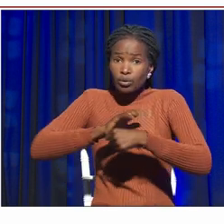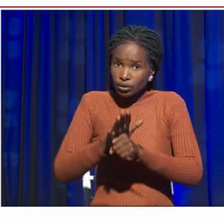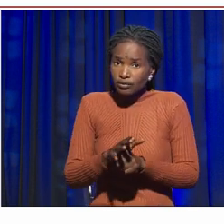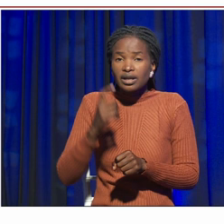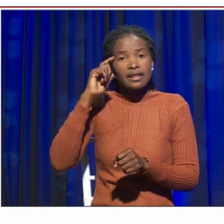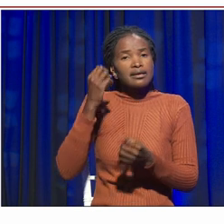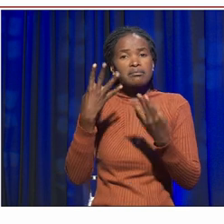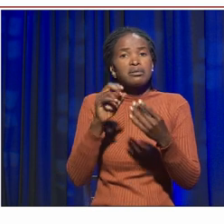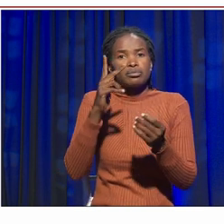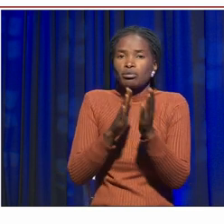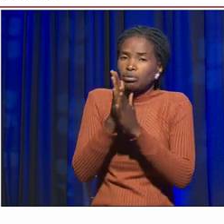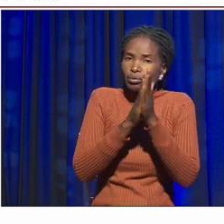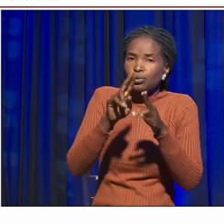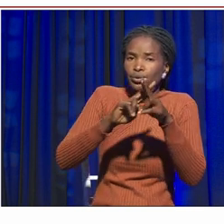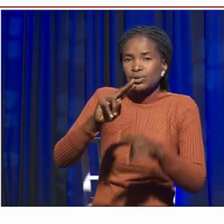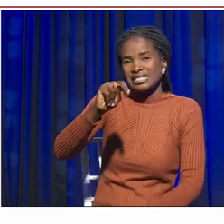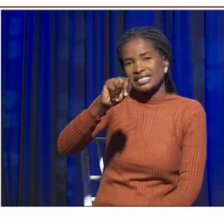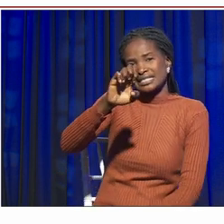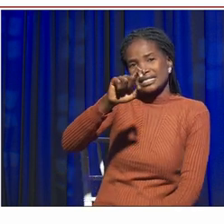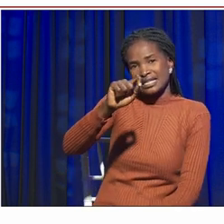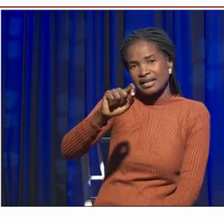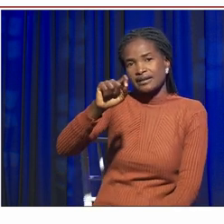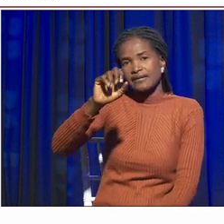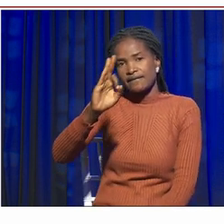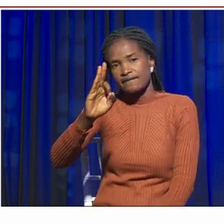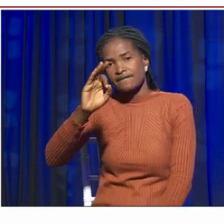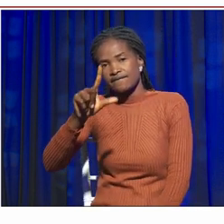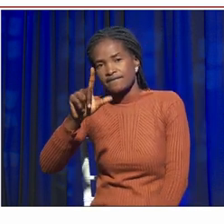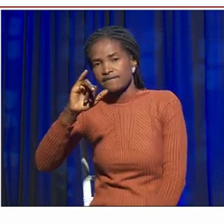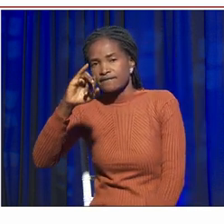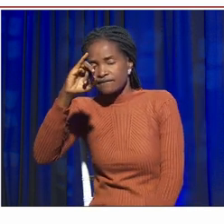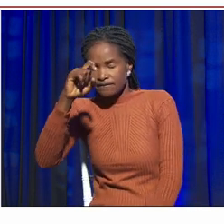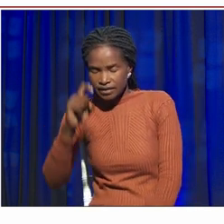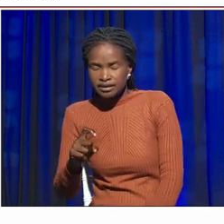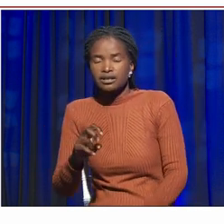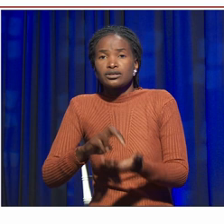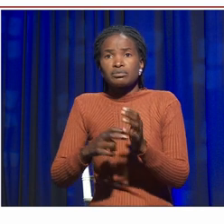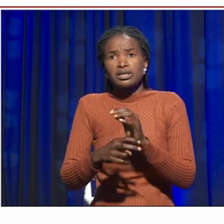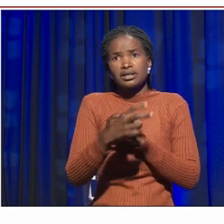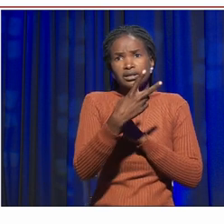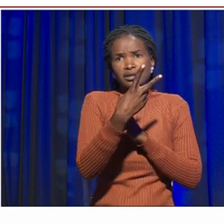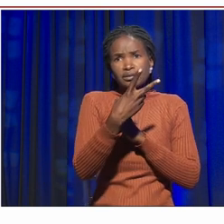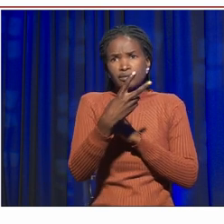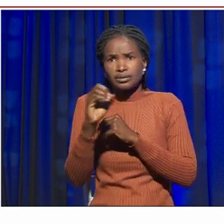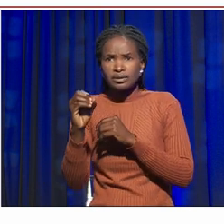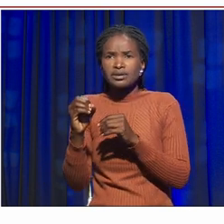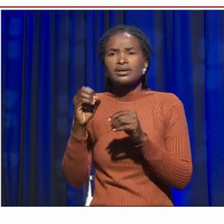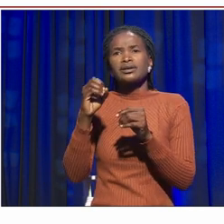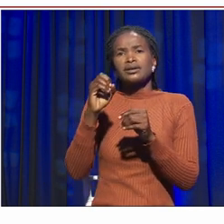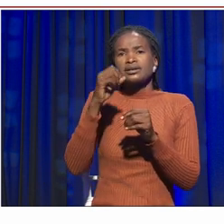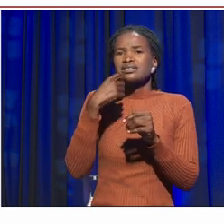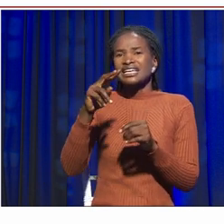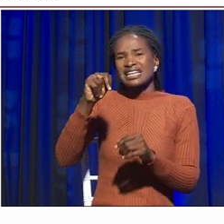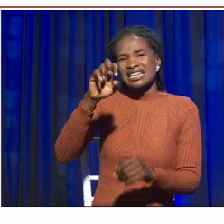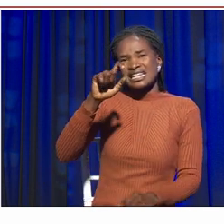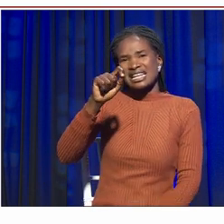no turning back, right? So at the time, the CEO referred to to Netflix as a very